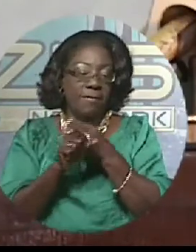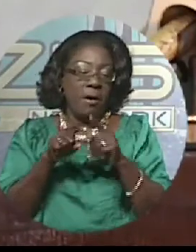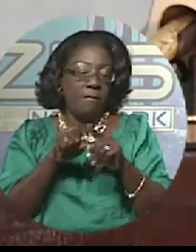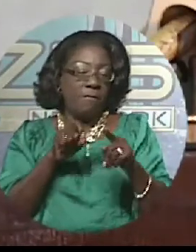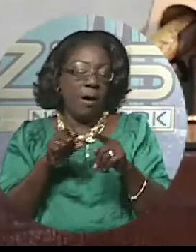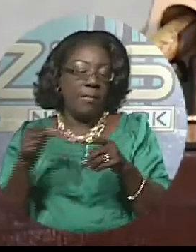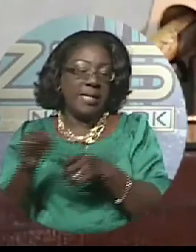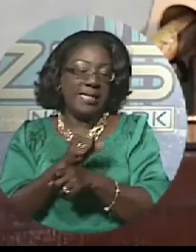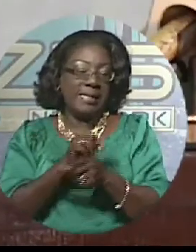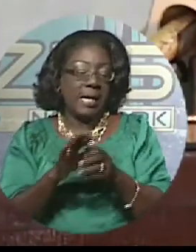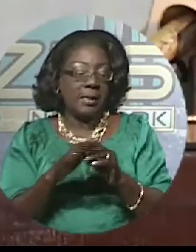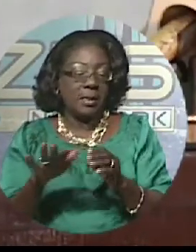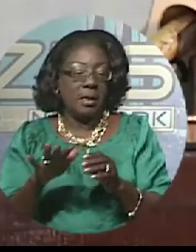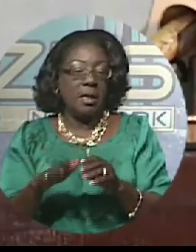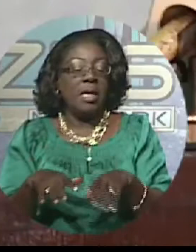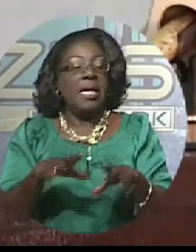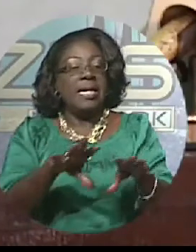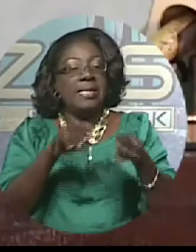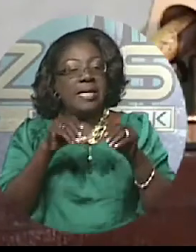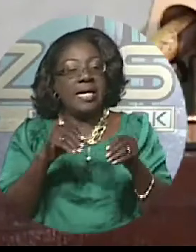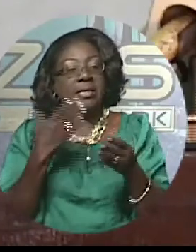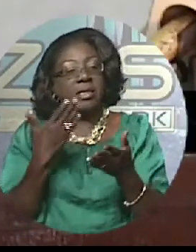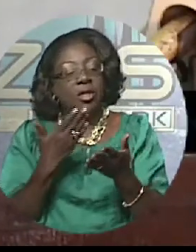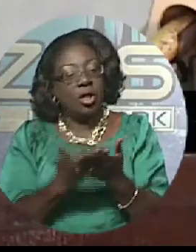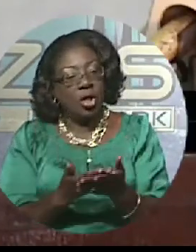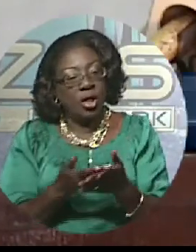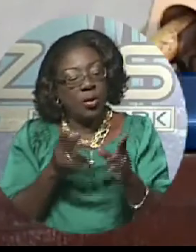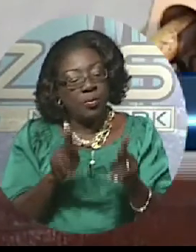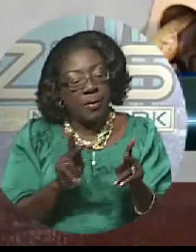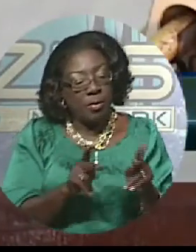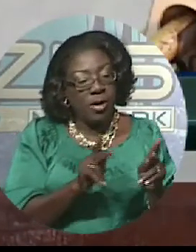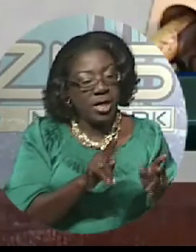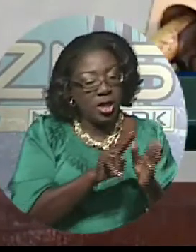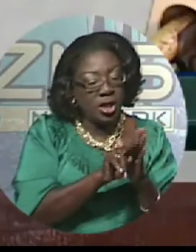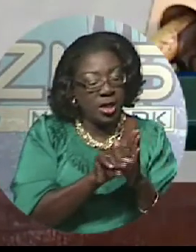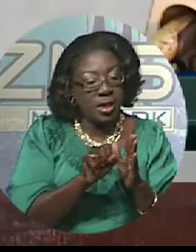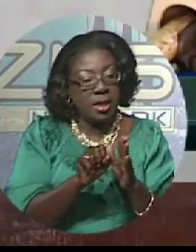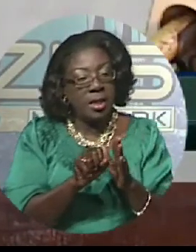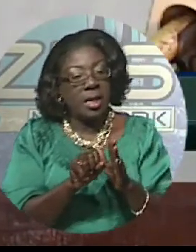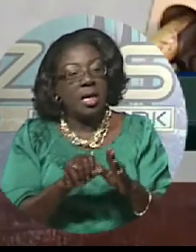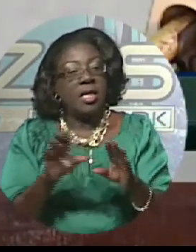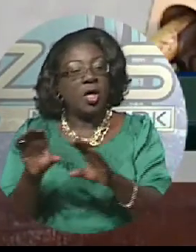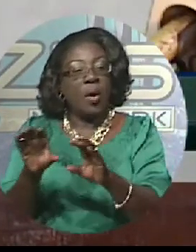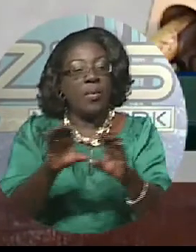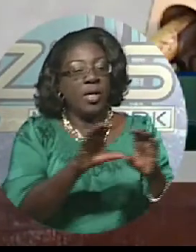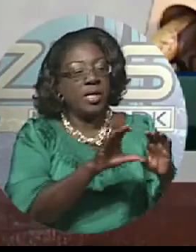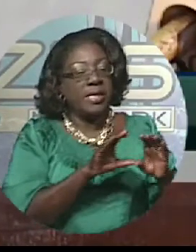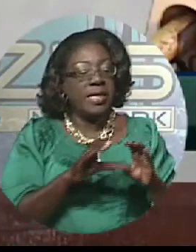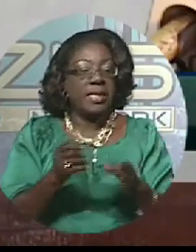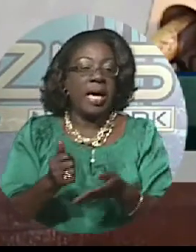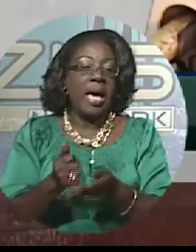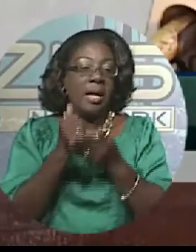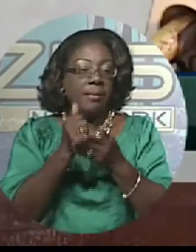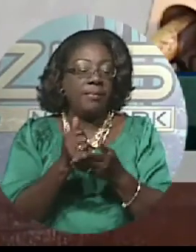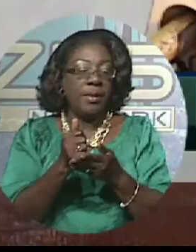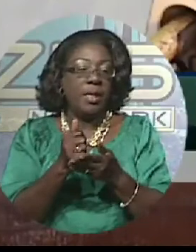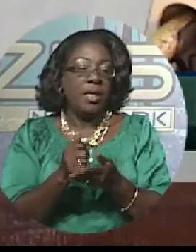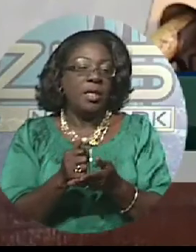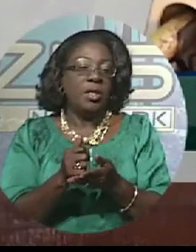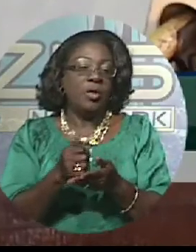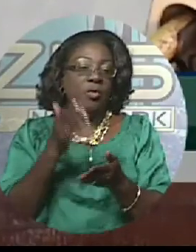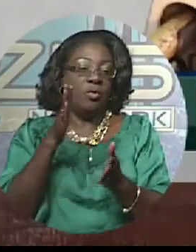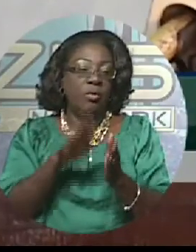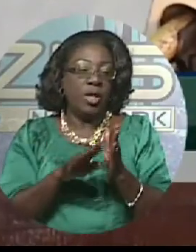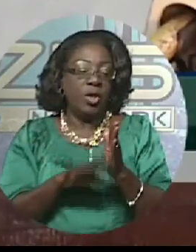properly informed and prepared communities to do their part in helping to reduce the impact of